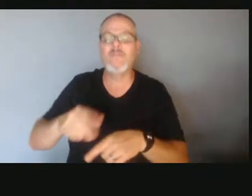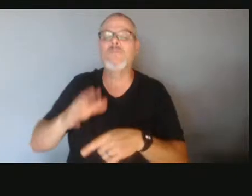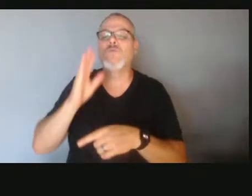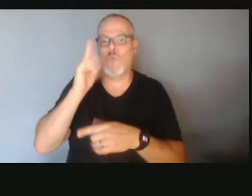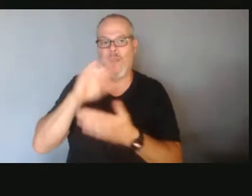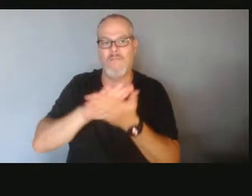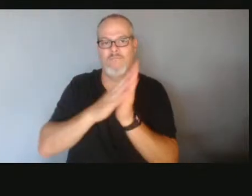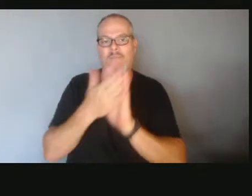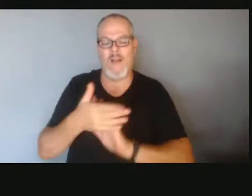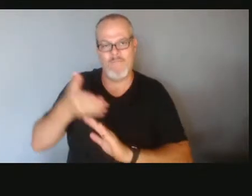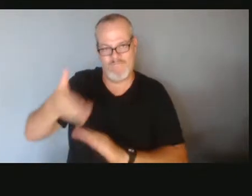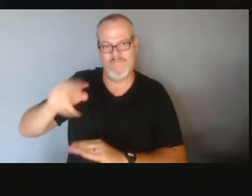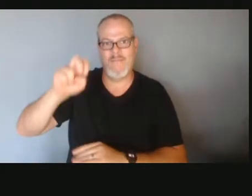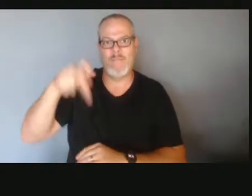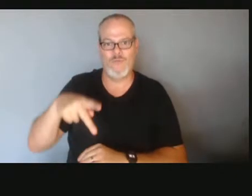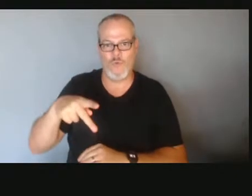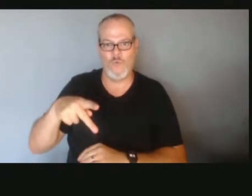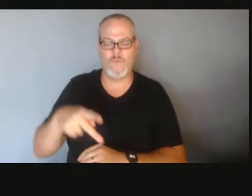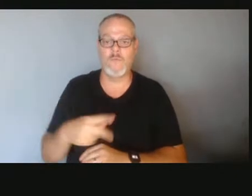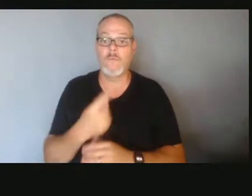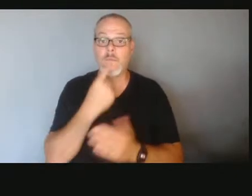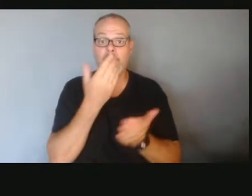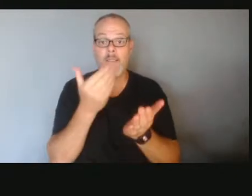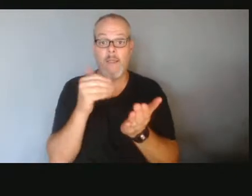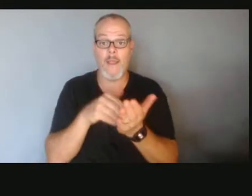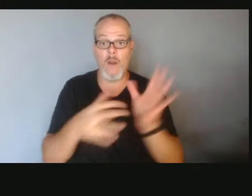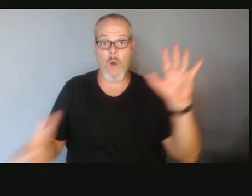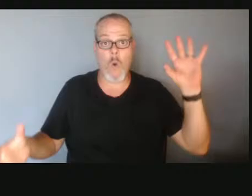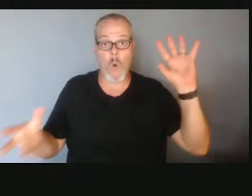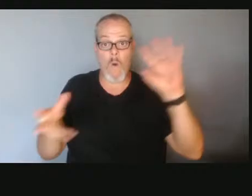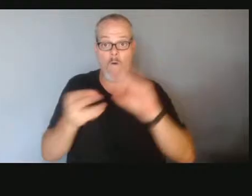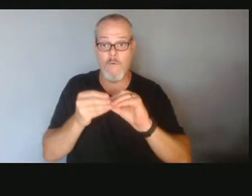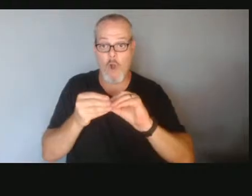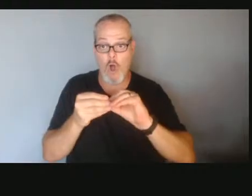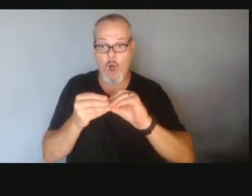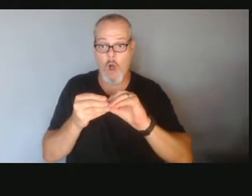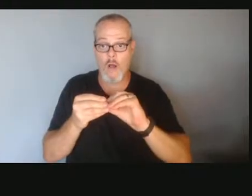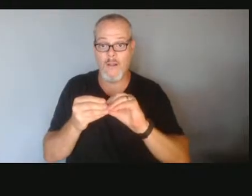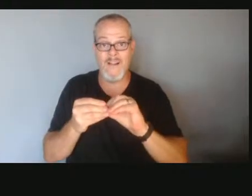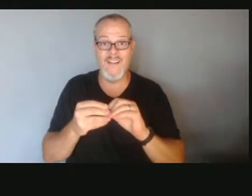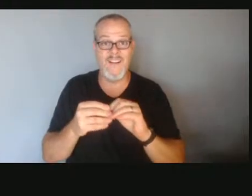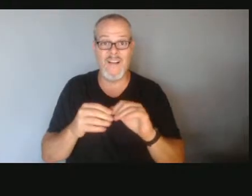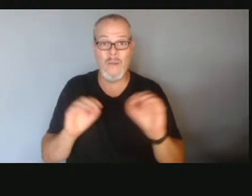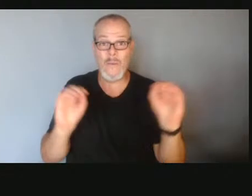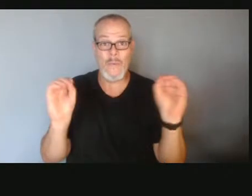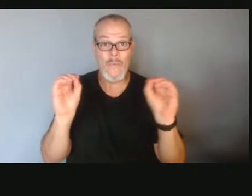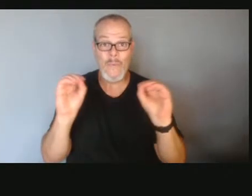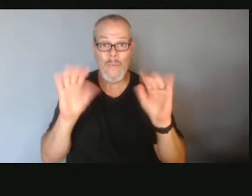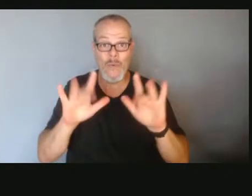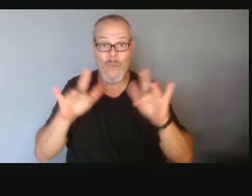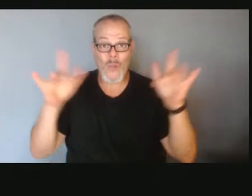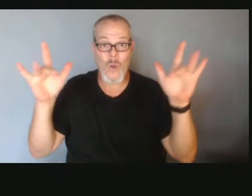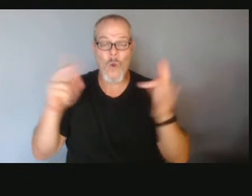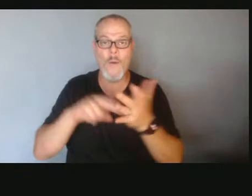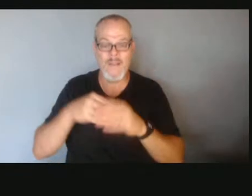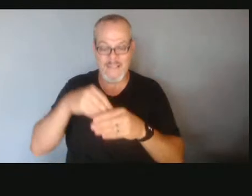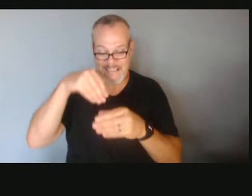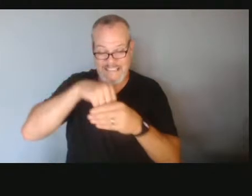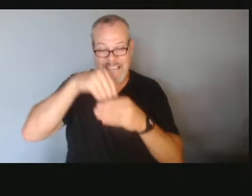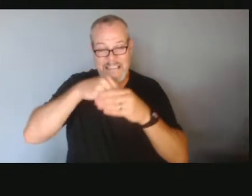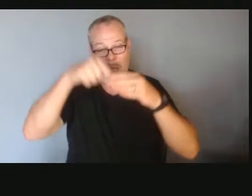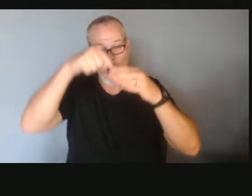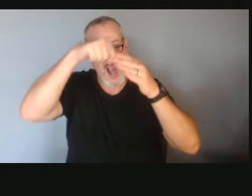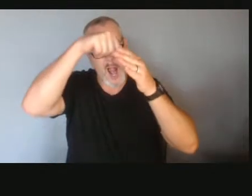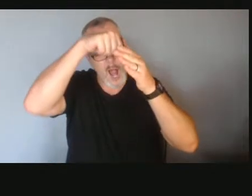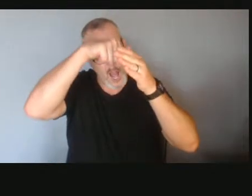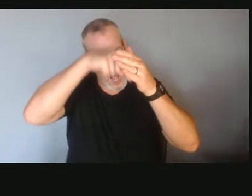So just to restate here, overall, the lack of glow may be due to lava residing deep within a vent,